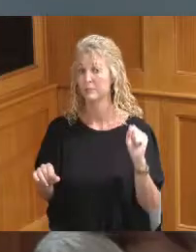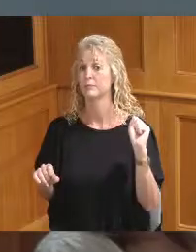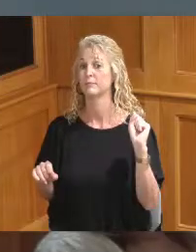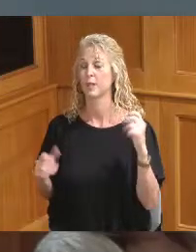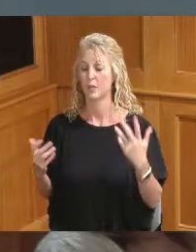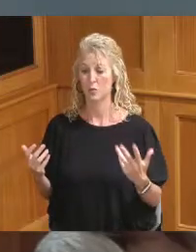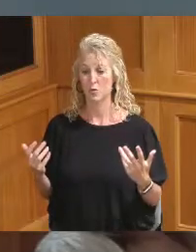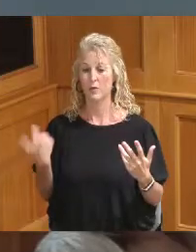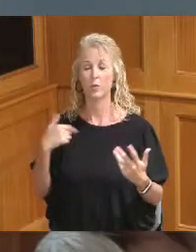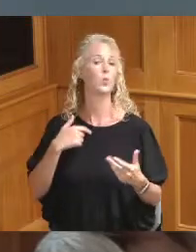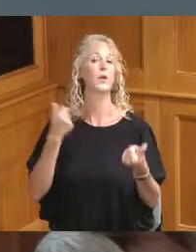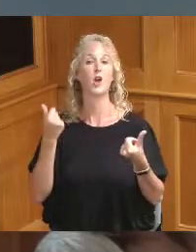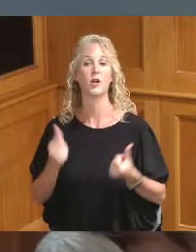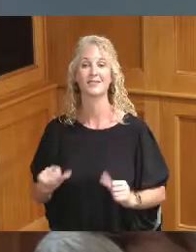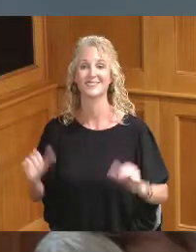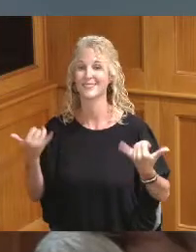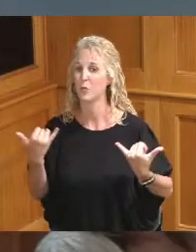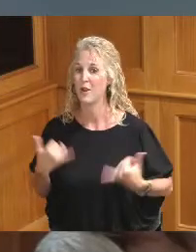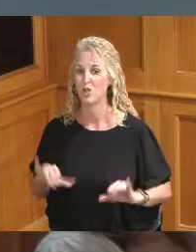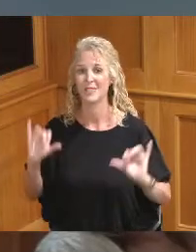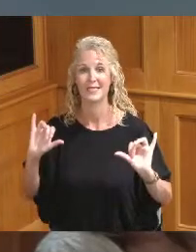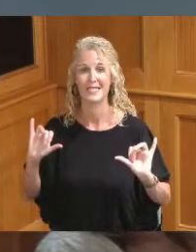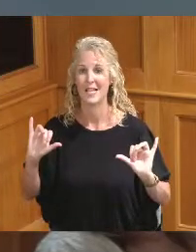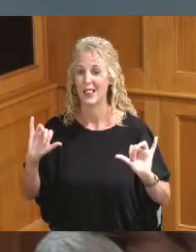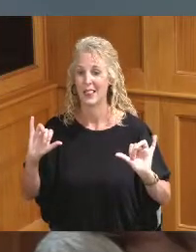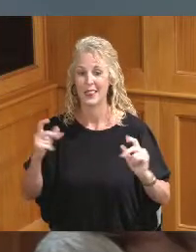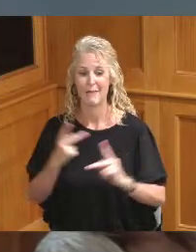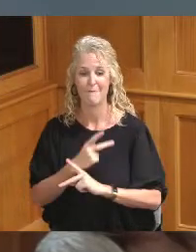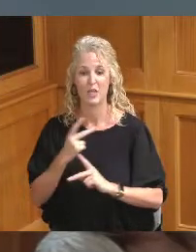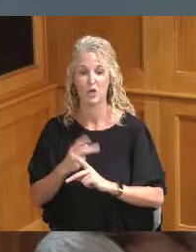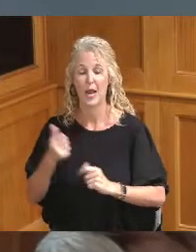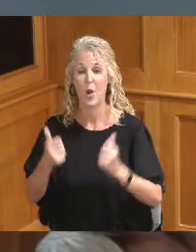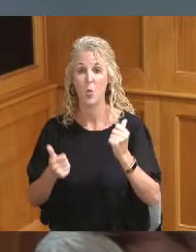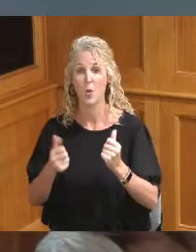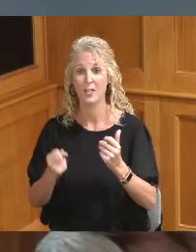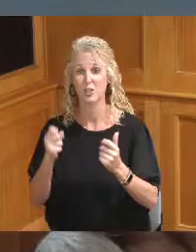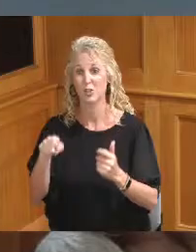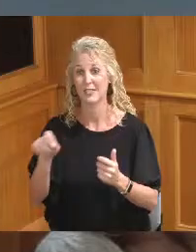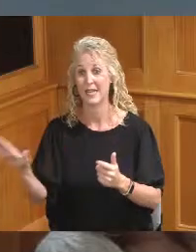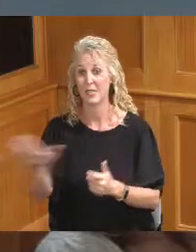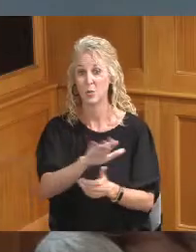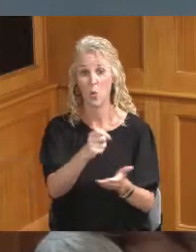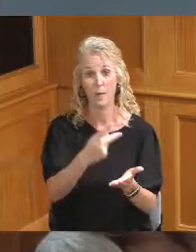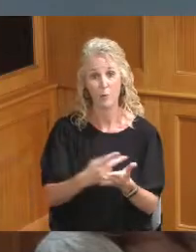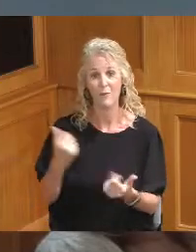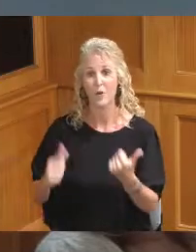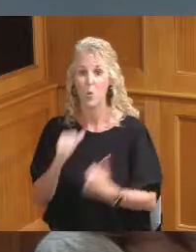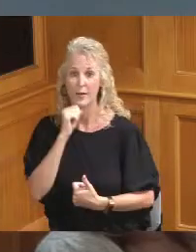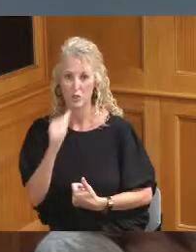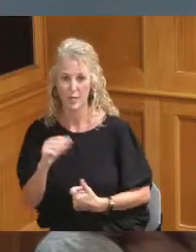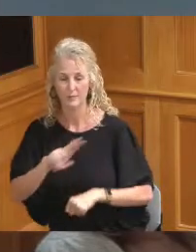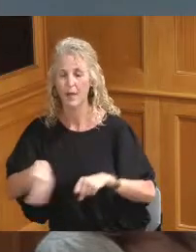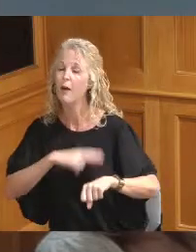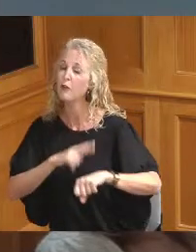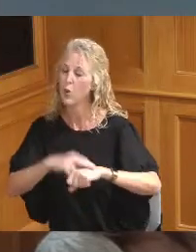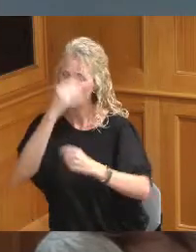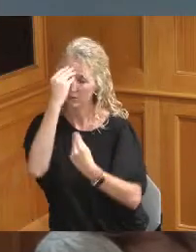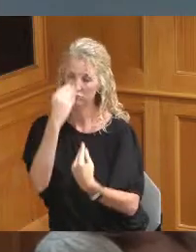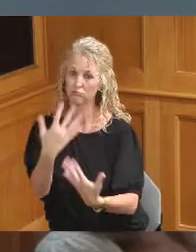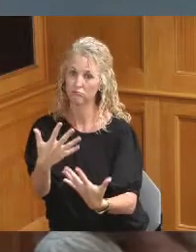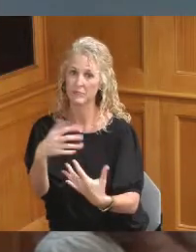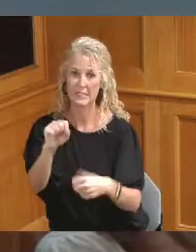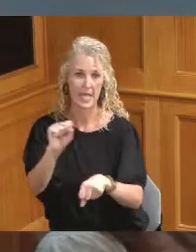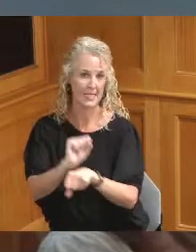So we're still evaluating whether what pieces of this would need board approval. We're definitely going to continue to inform the board and work with the